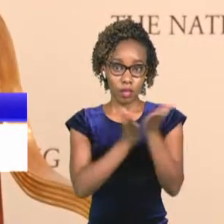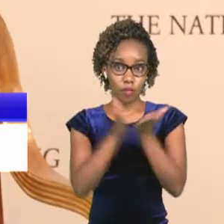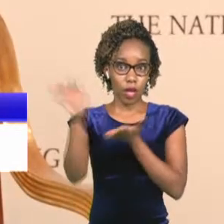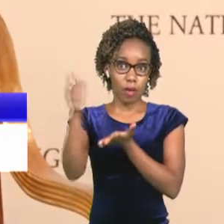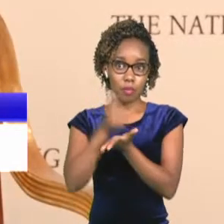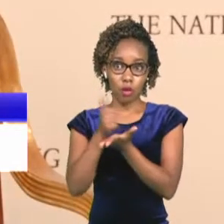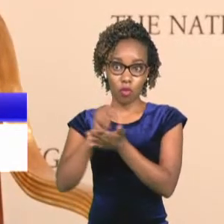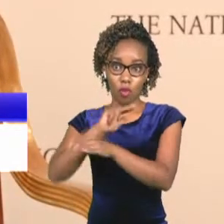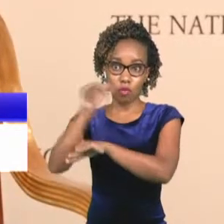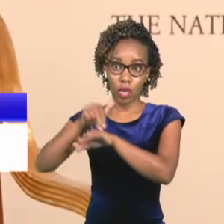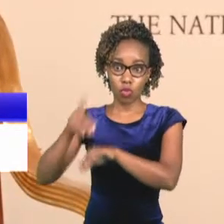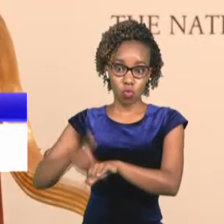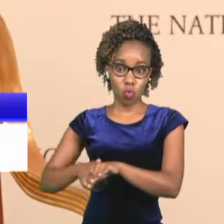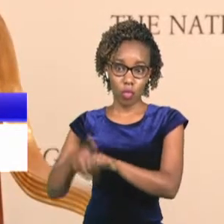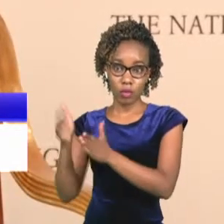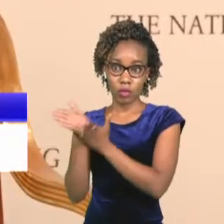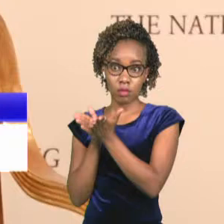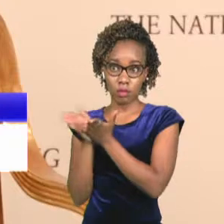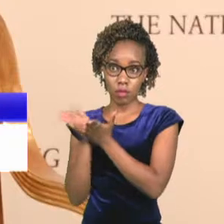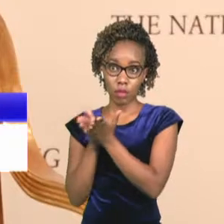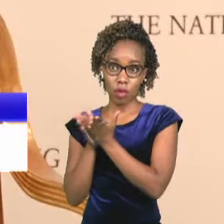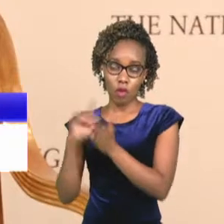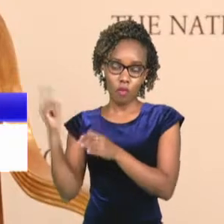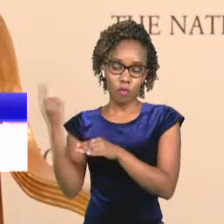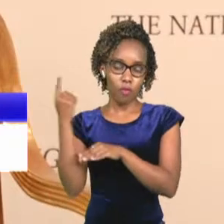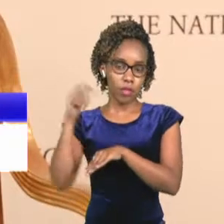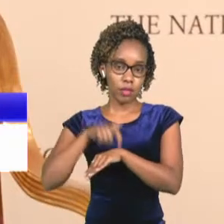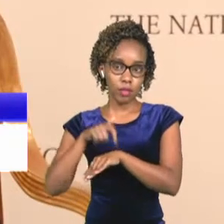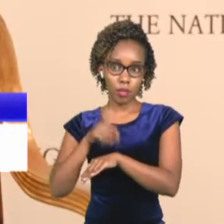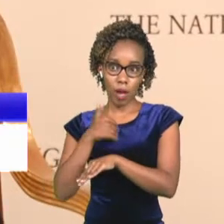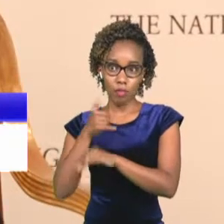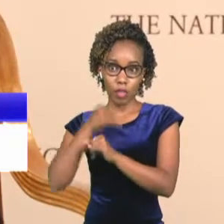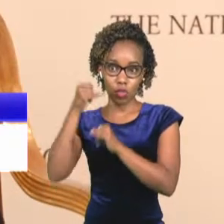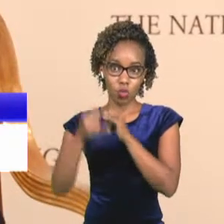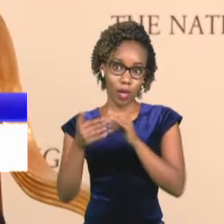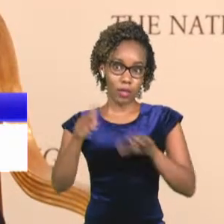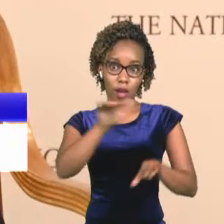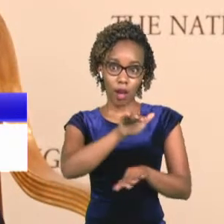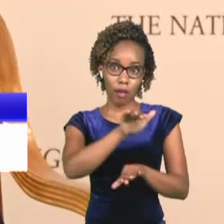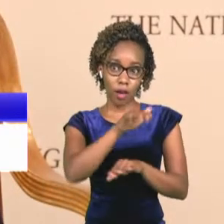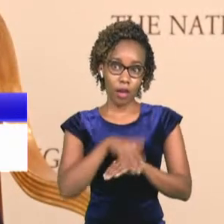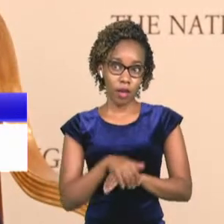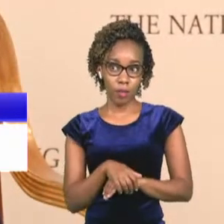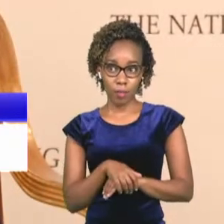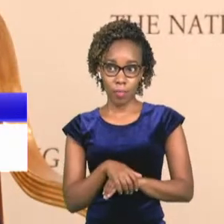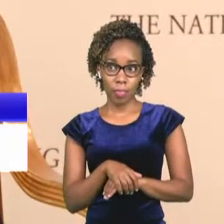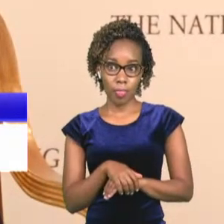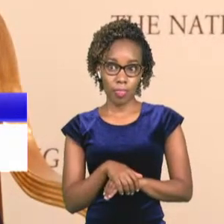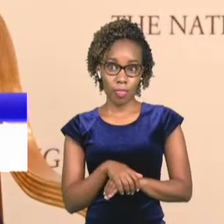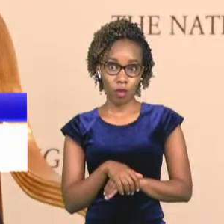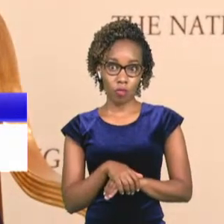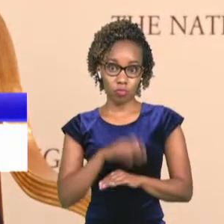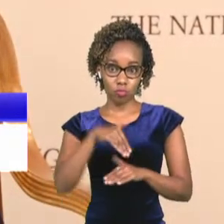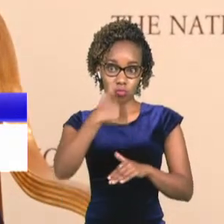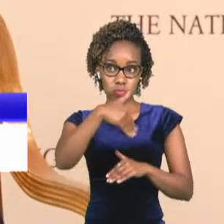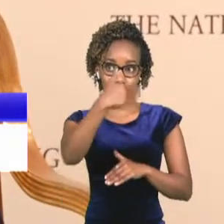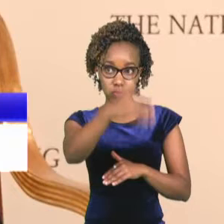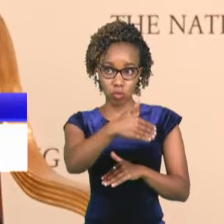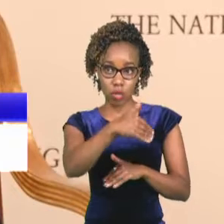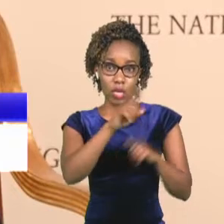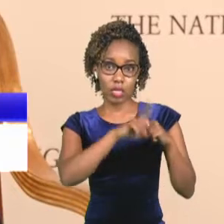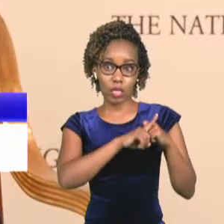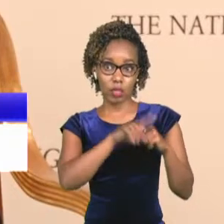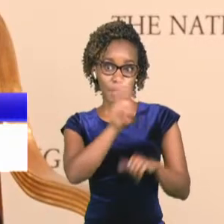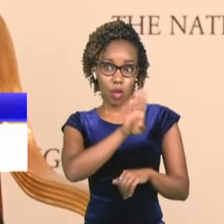of the National Youth Service will for the first time have a comprehensive insurance cover with a total annual premium of Kenya shilling 6